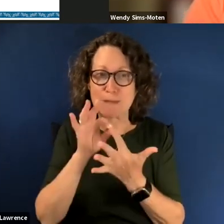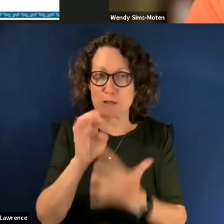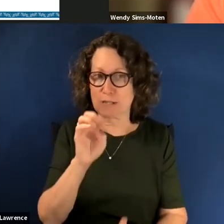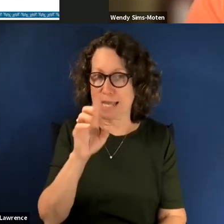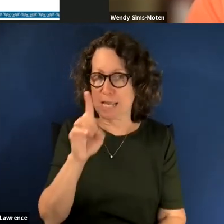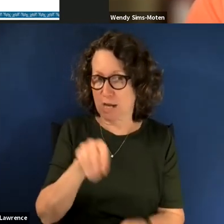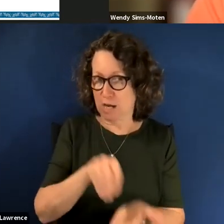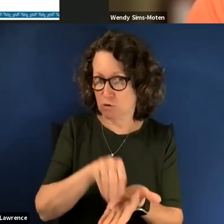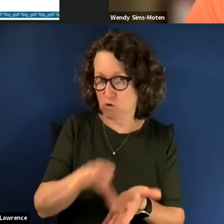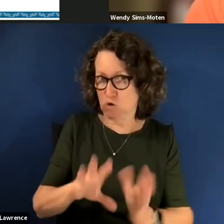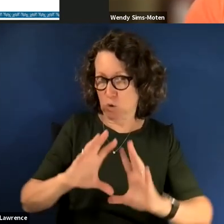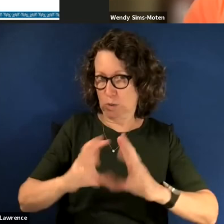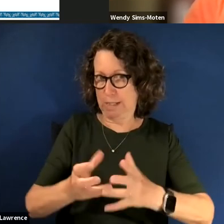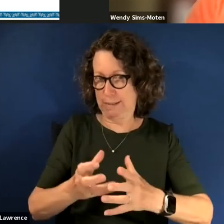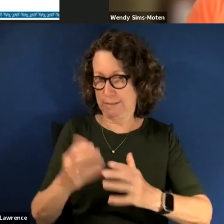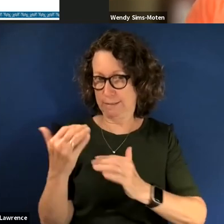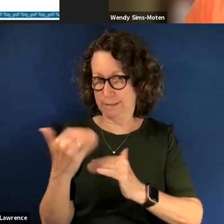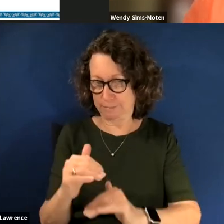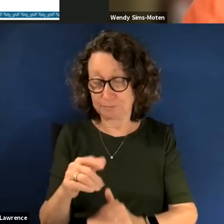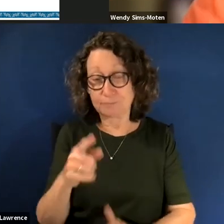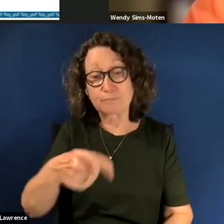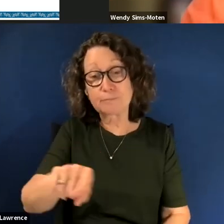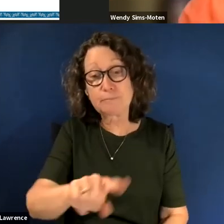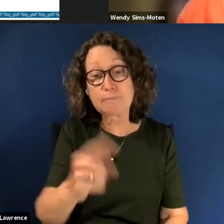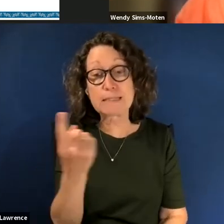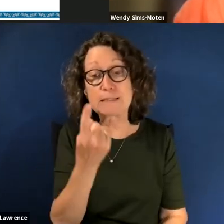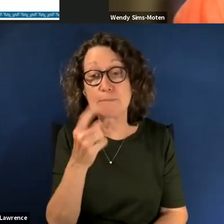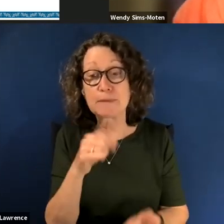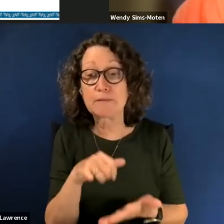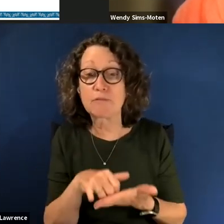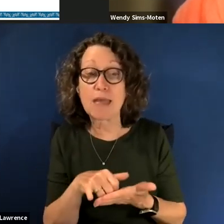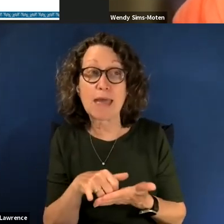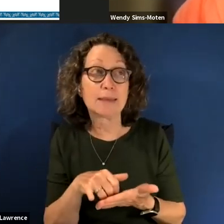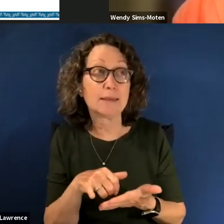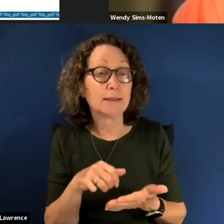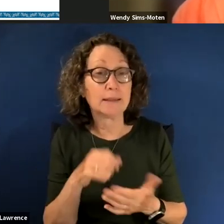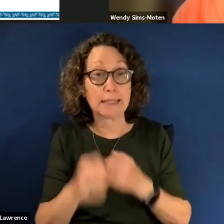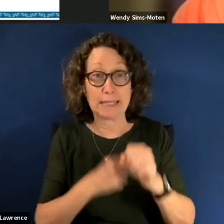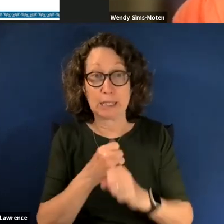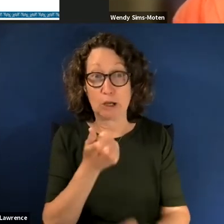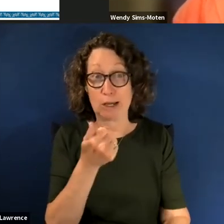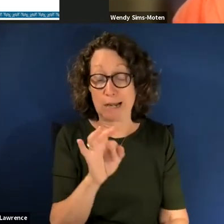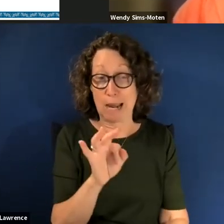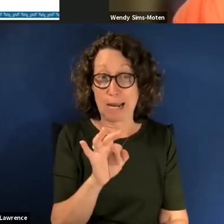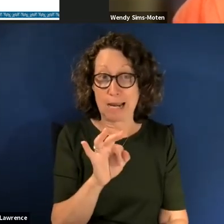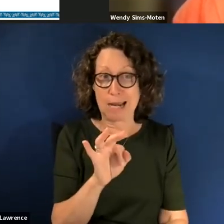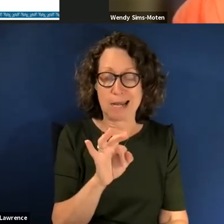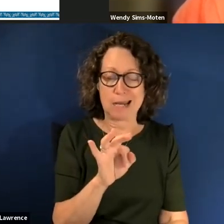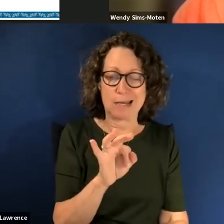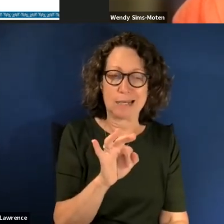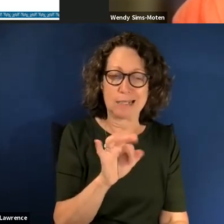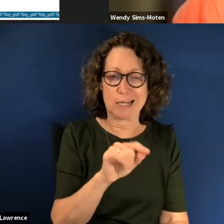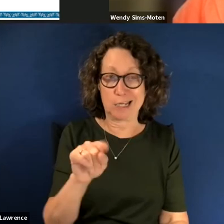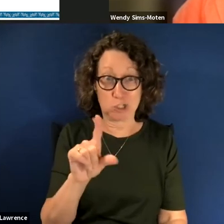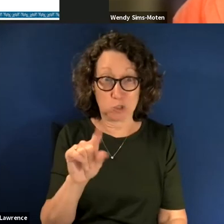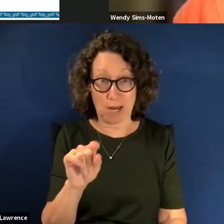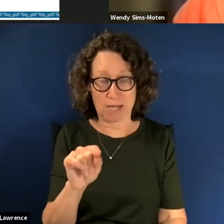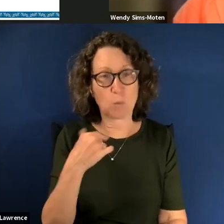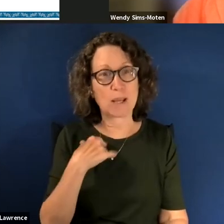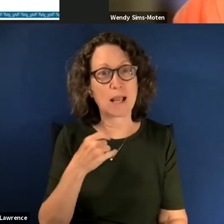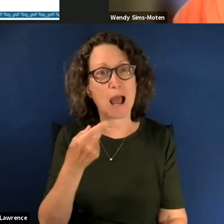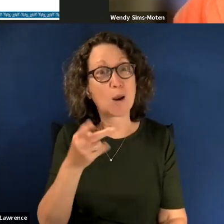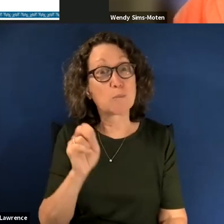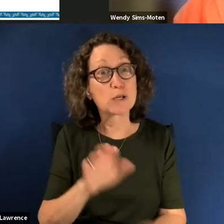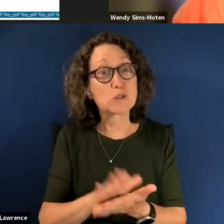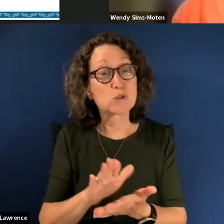education students. So this is something that in the year 1920, we received a preschool grant that